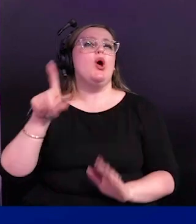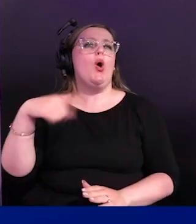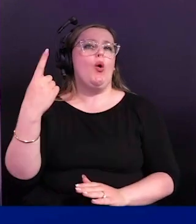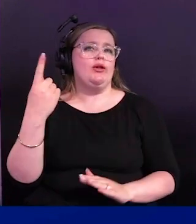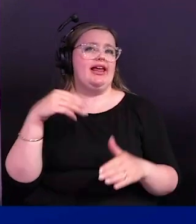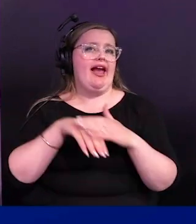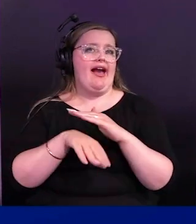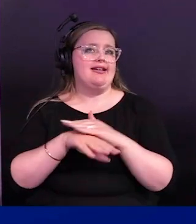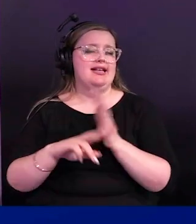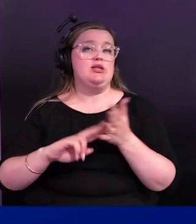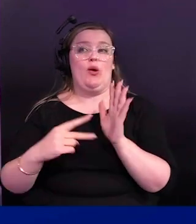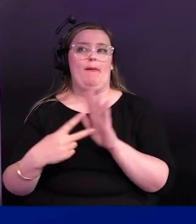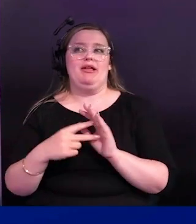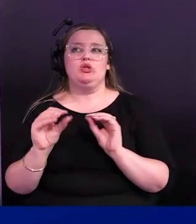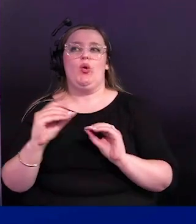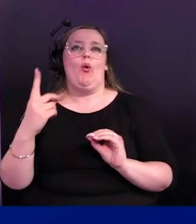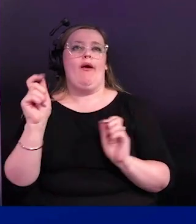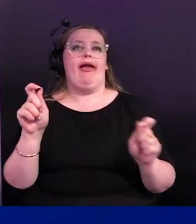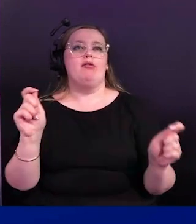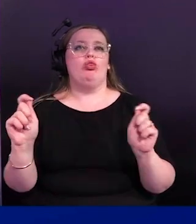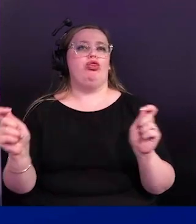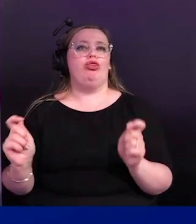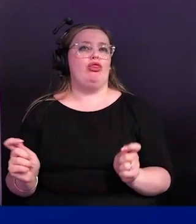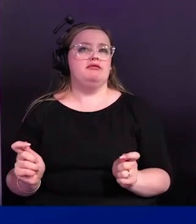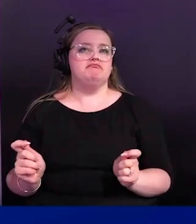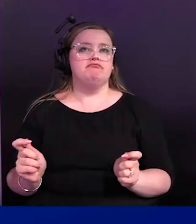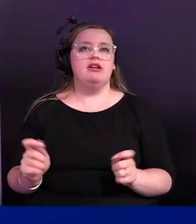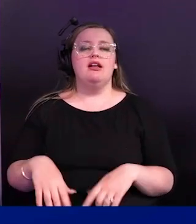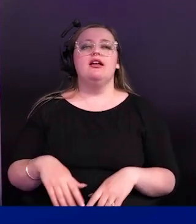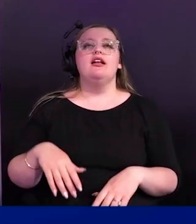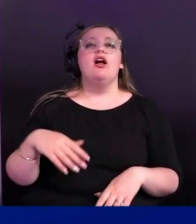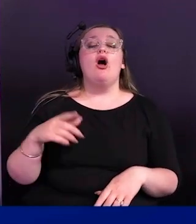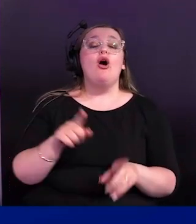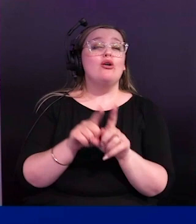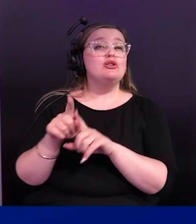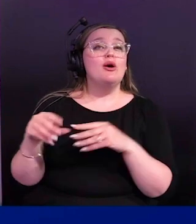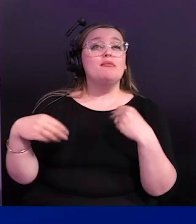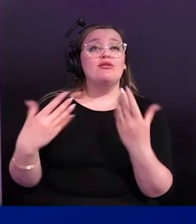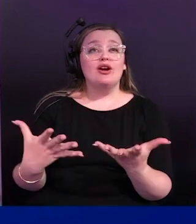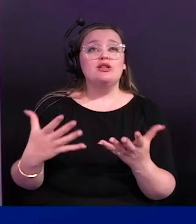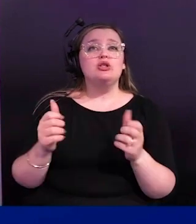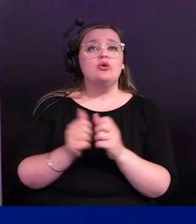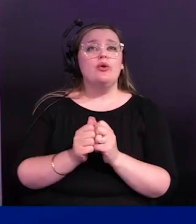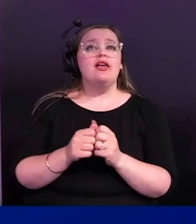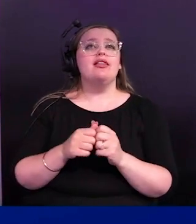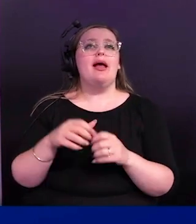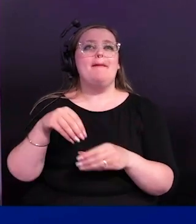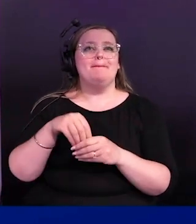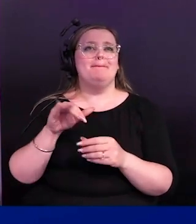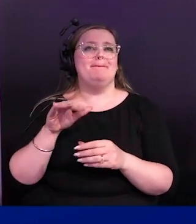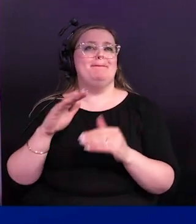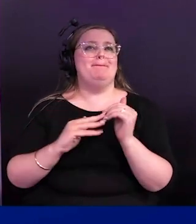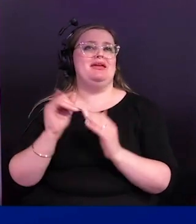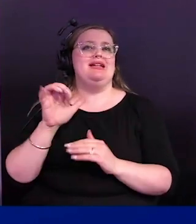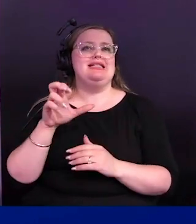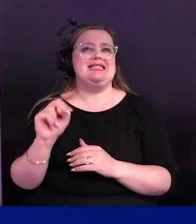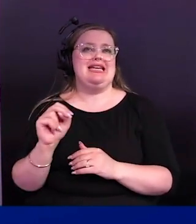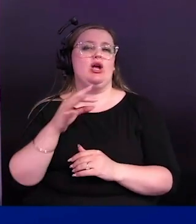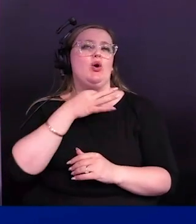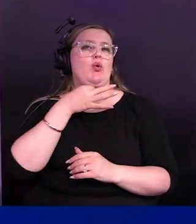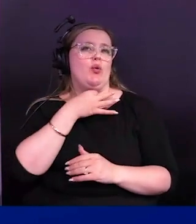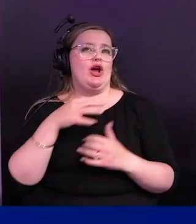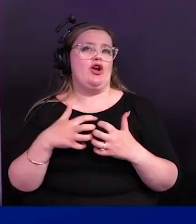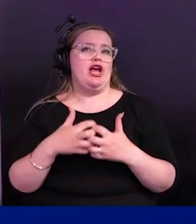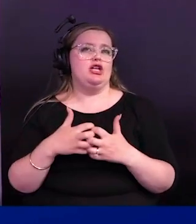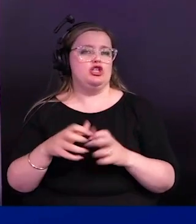it. And more importantly, it provides you with a built-in SQL query engine through which you can directly get